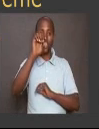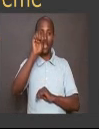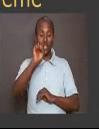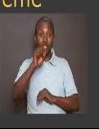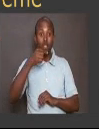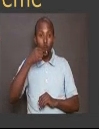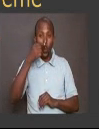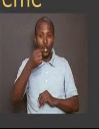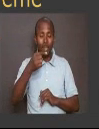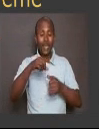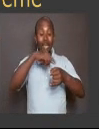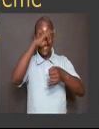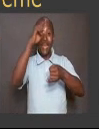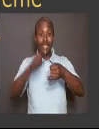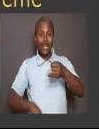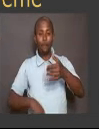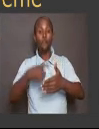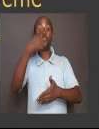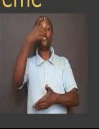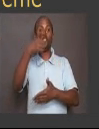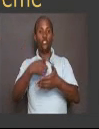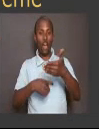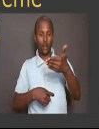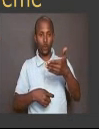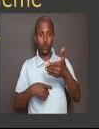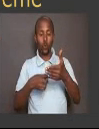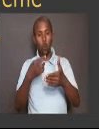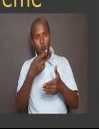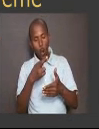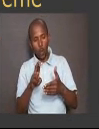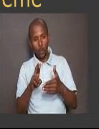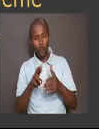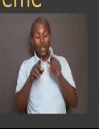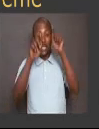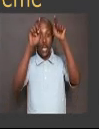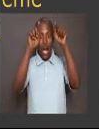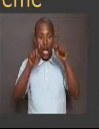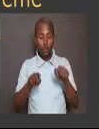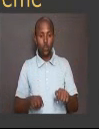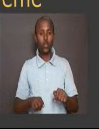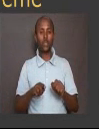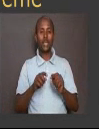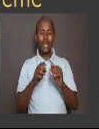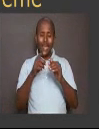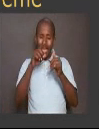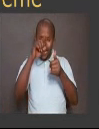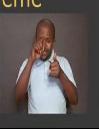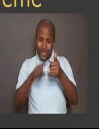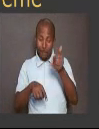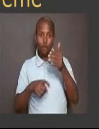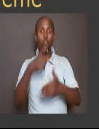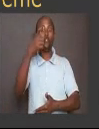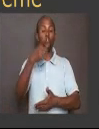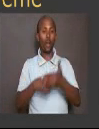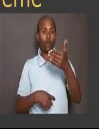called extreme values, or the absolute extreme